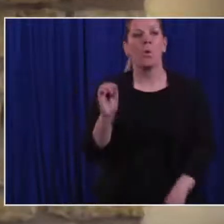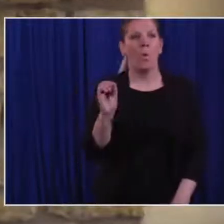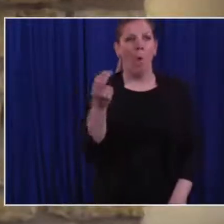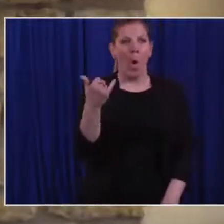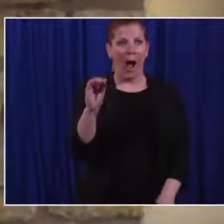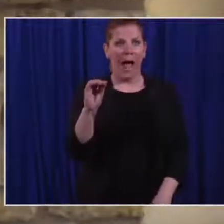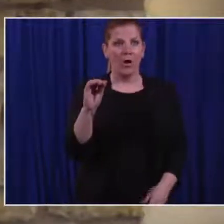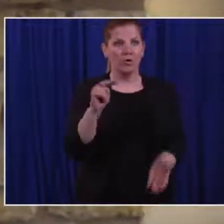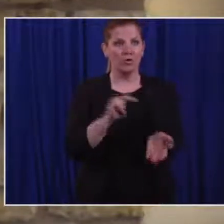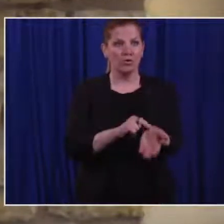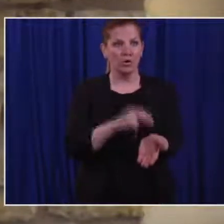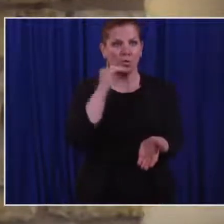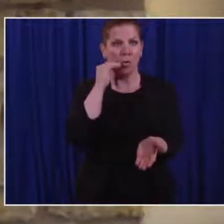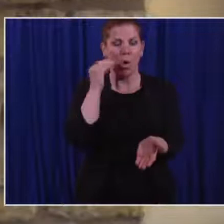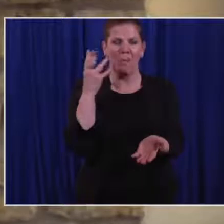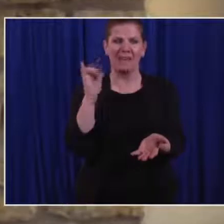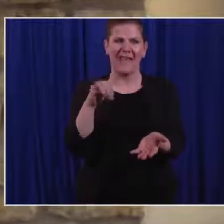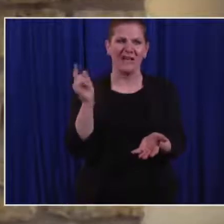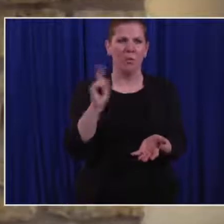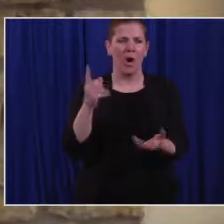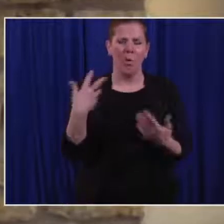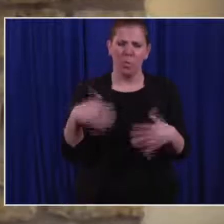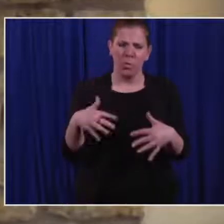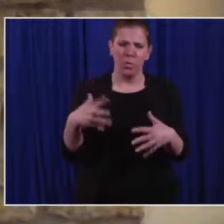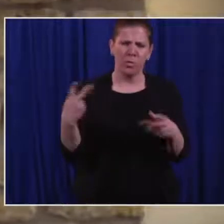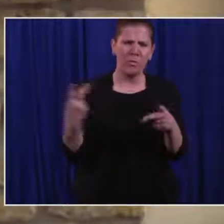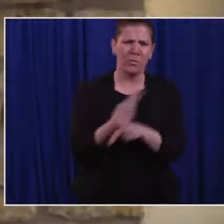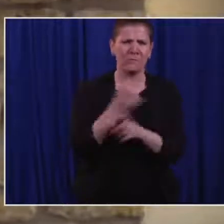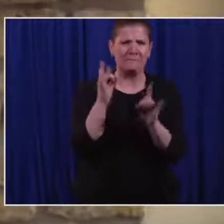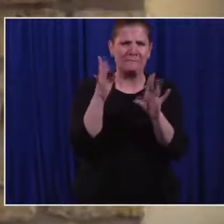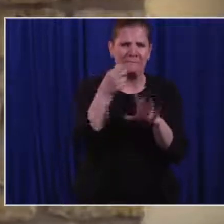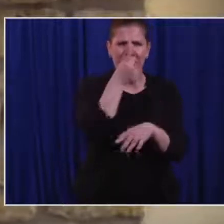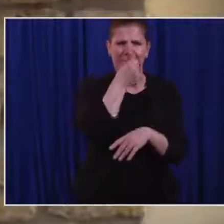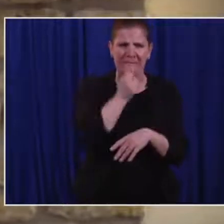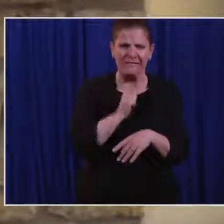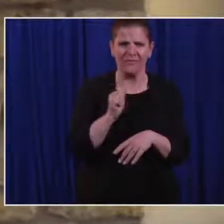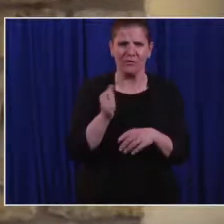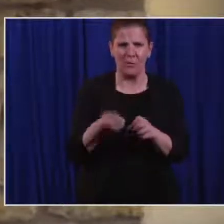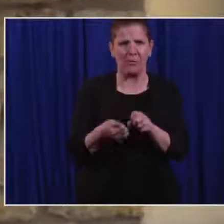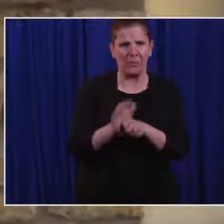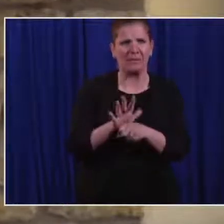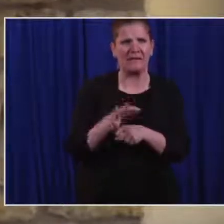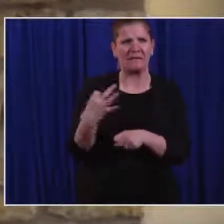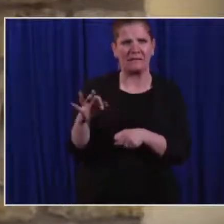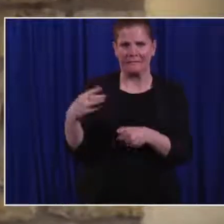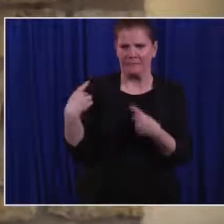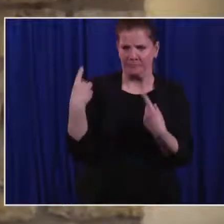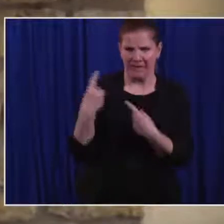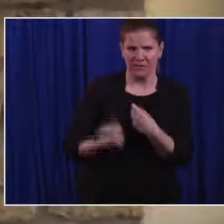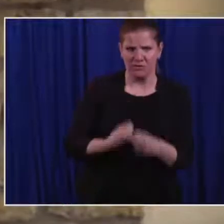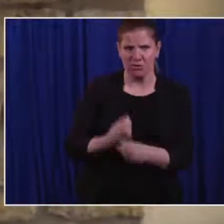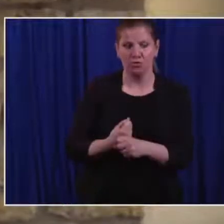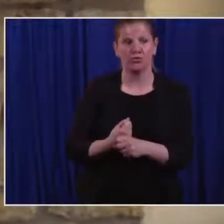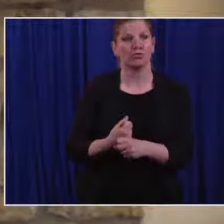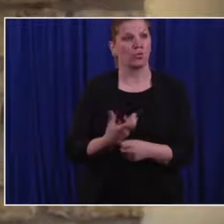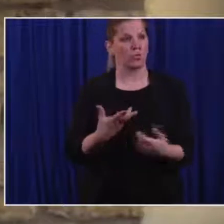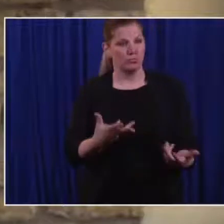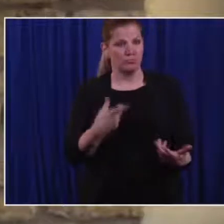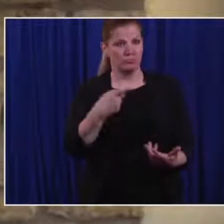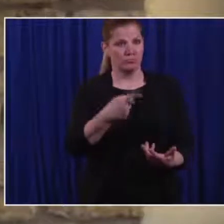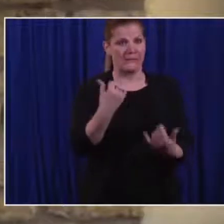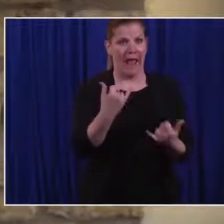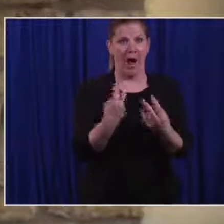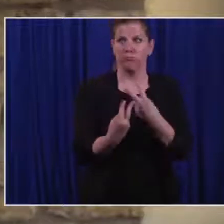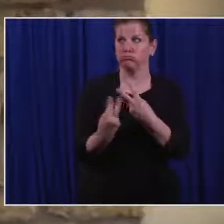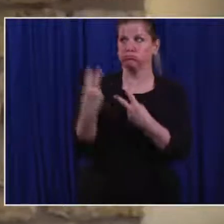of COVID-19 during the past year. Looking back, do you think you acted appropriately to save enough lives? And in terms of